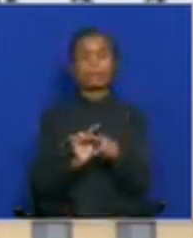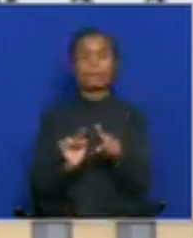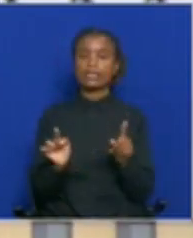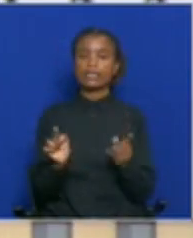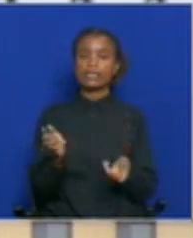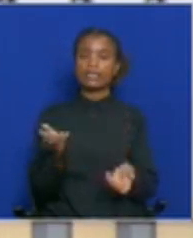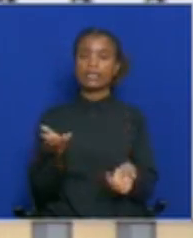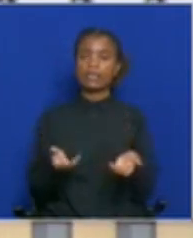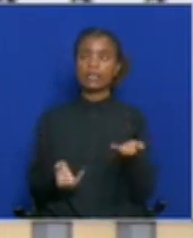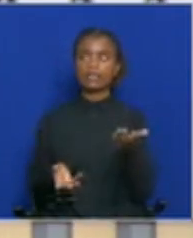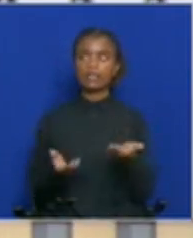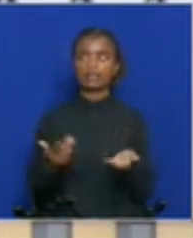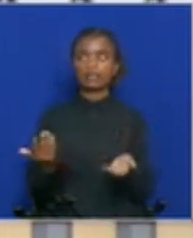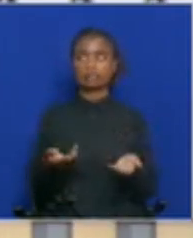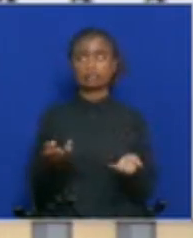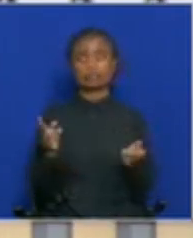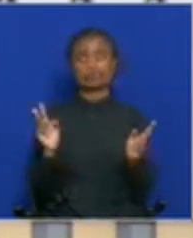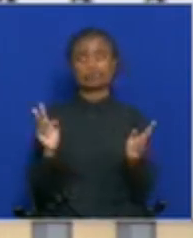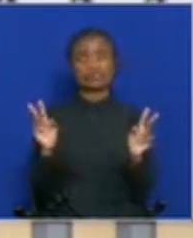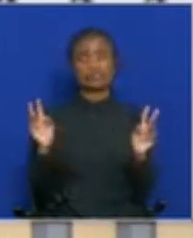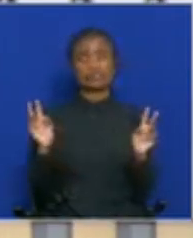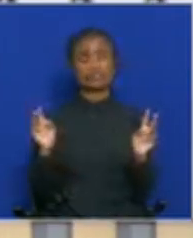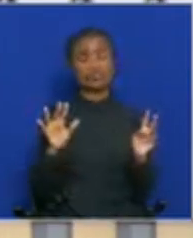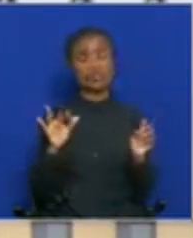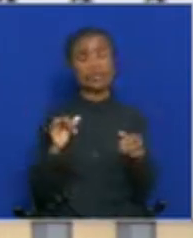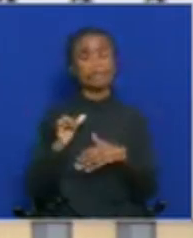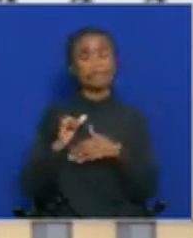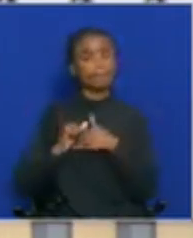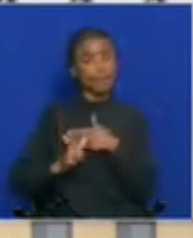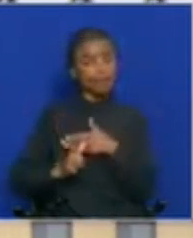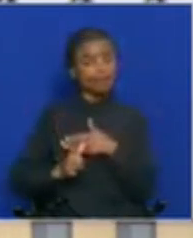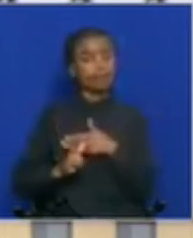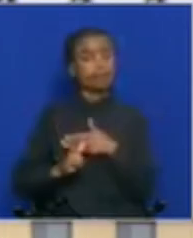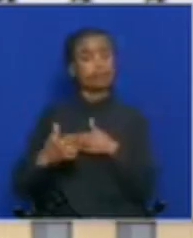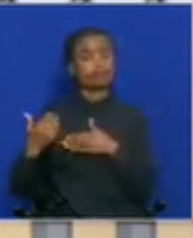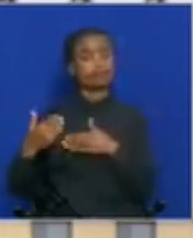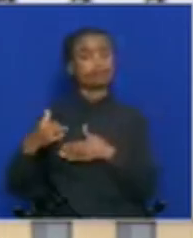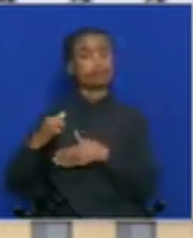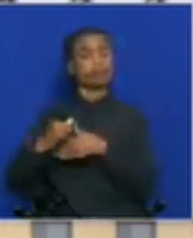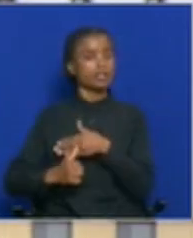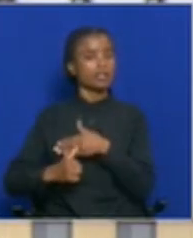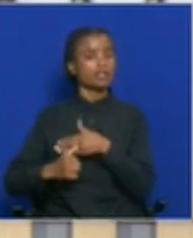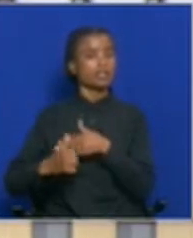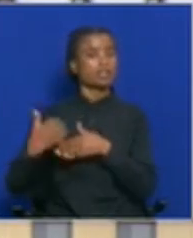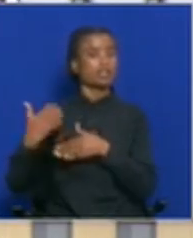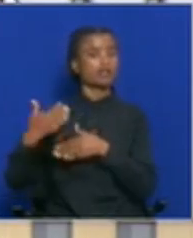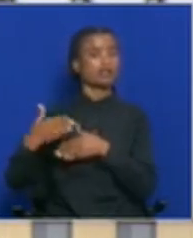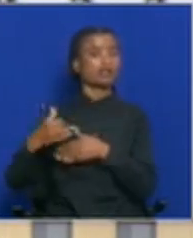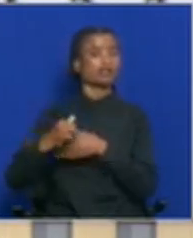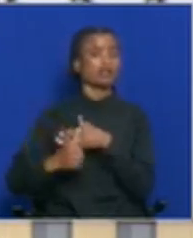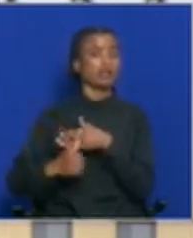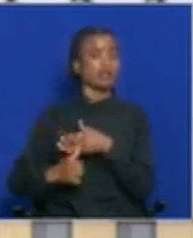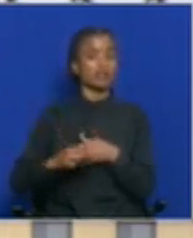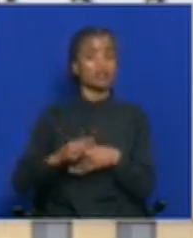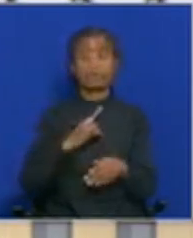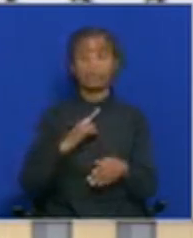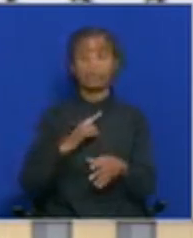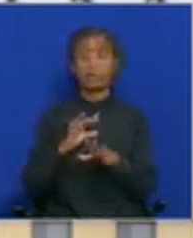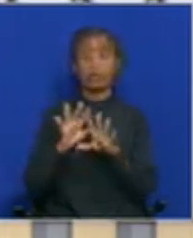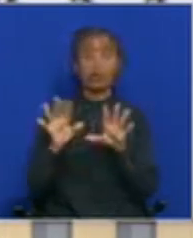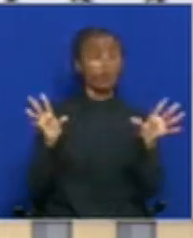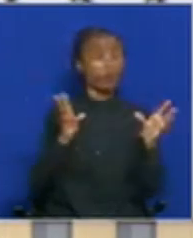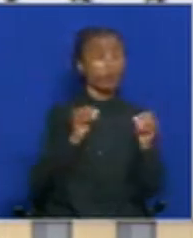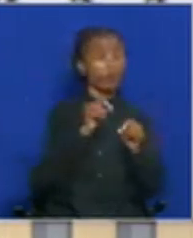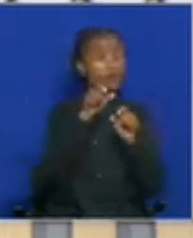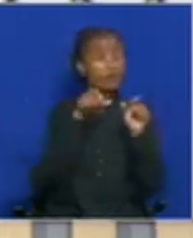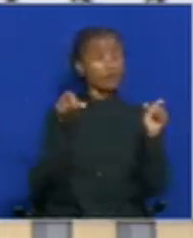it, it will be a monthly issue. Maybe it will be, maybe there's a meeting where everybody's there, they have to report. But with